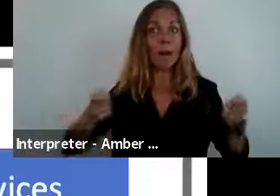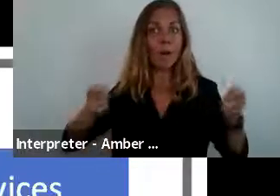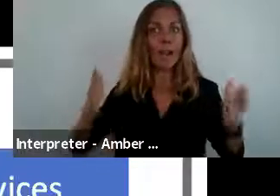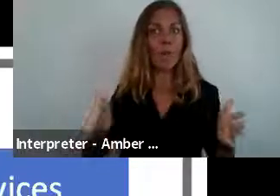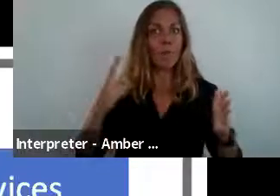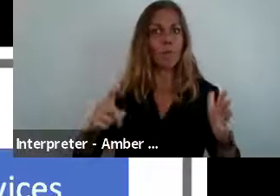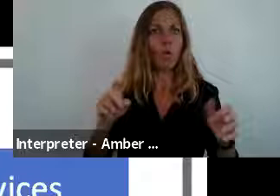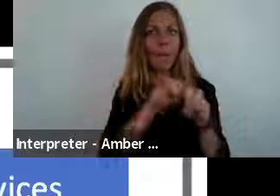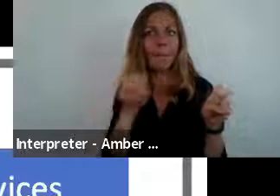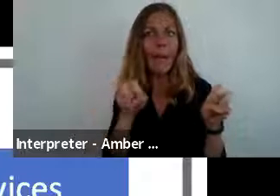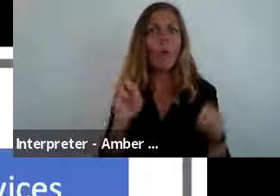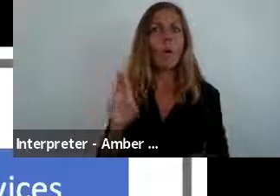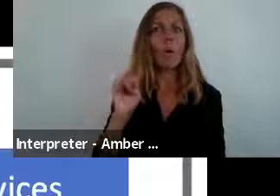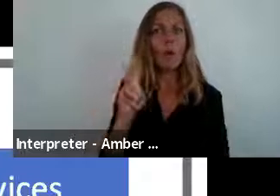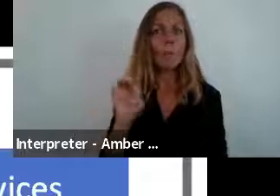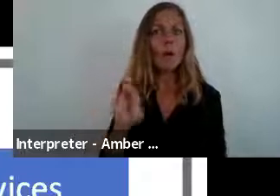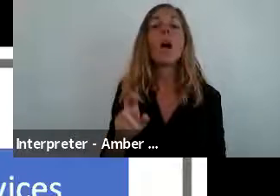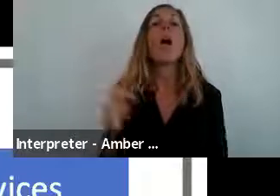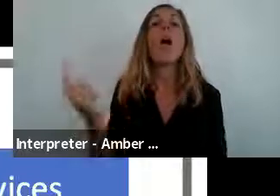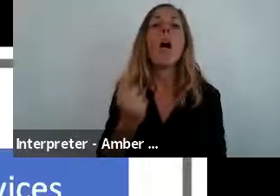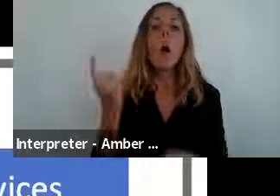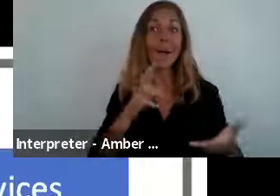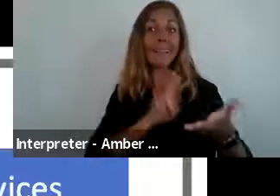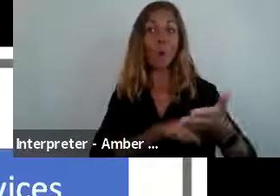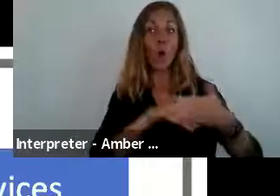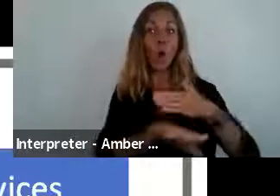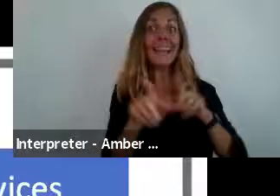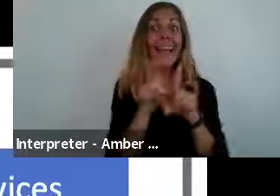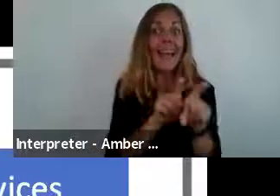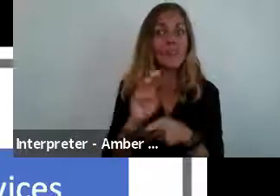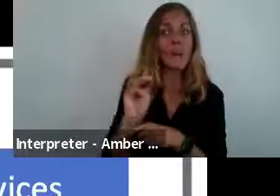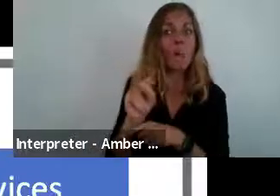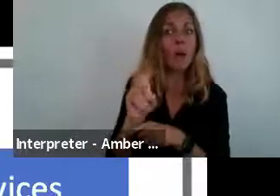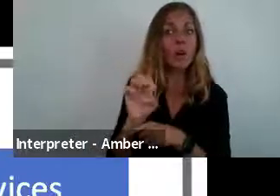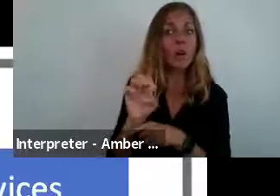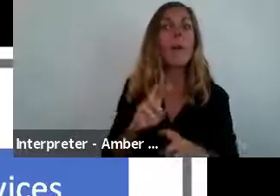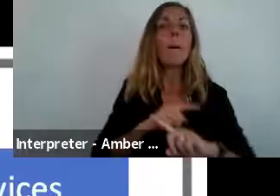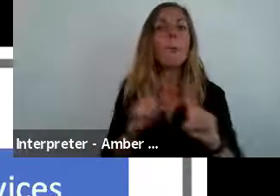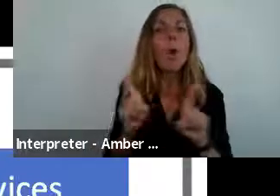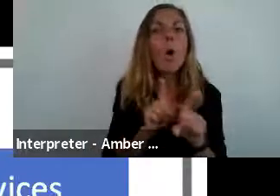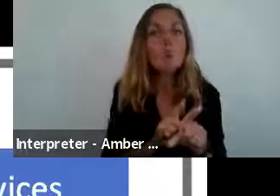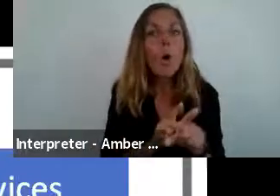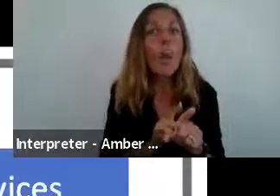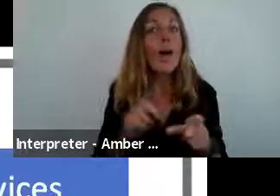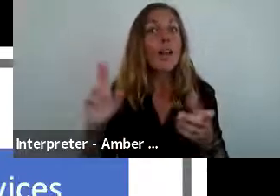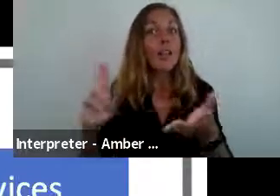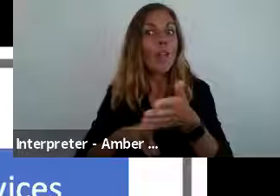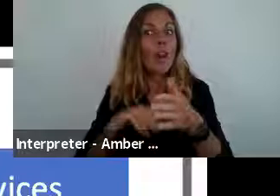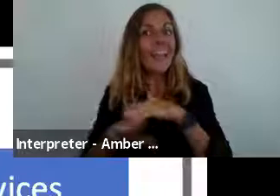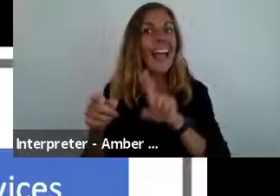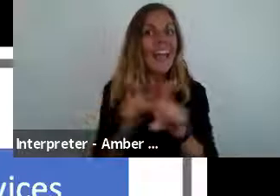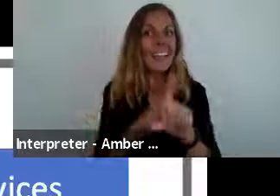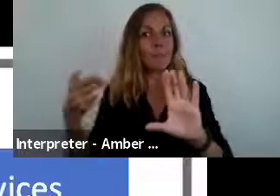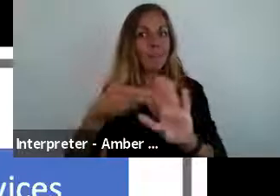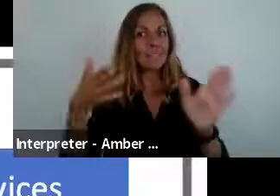webinar, always log in as the moderator, but you also want to log in as a participant, because you